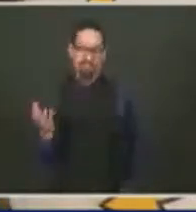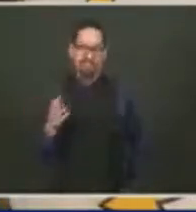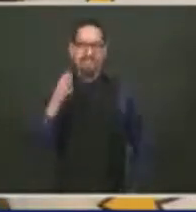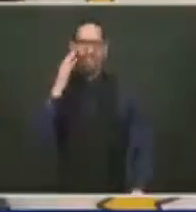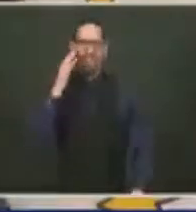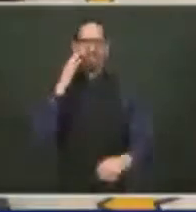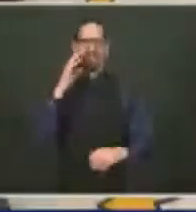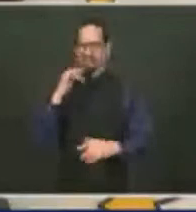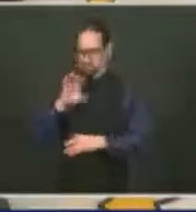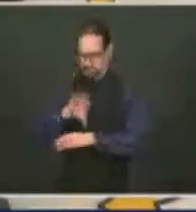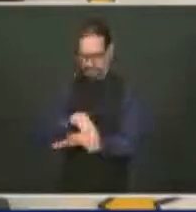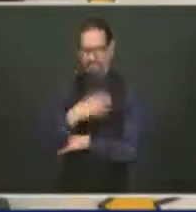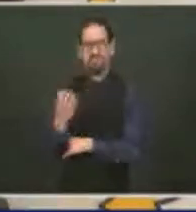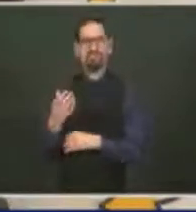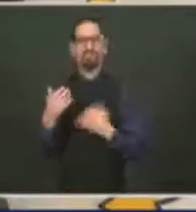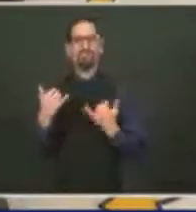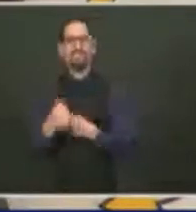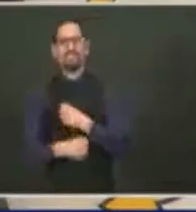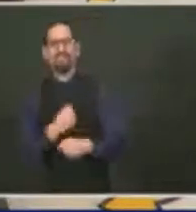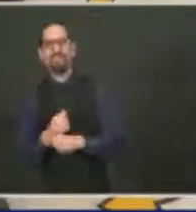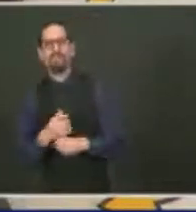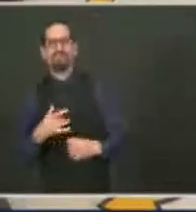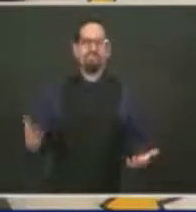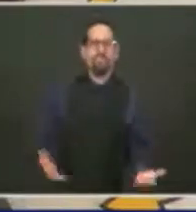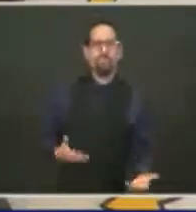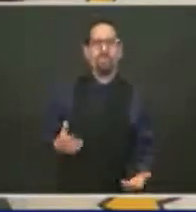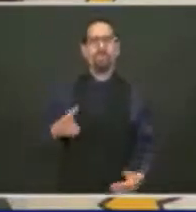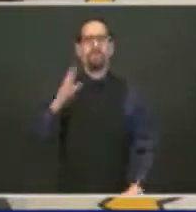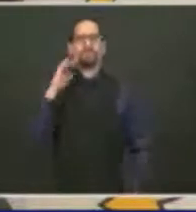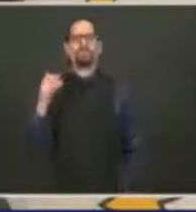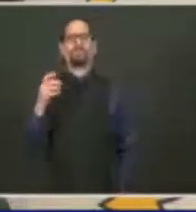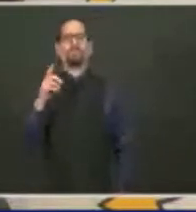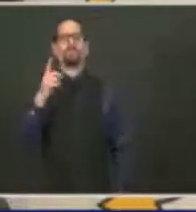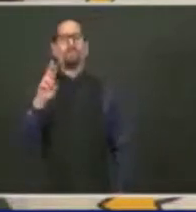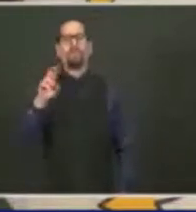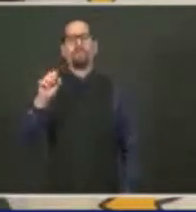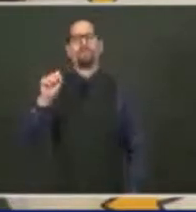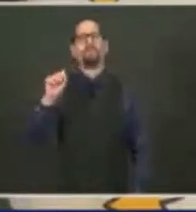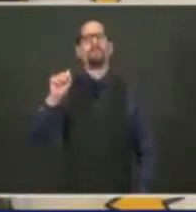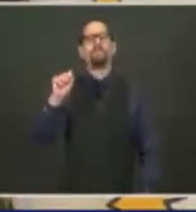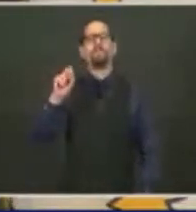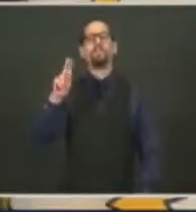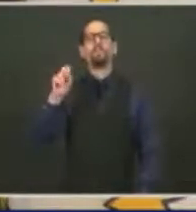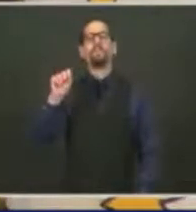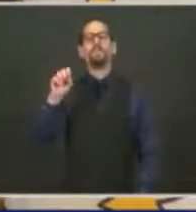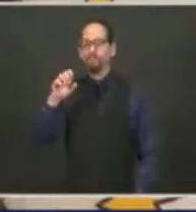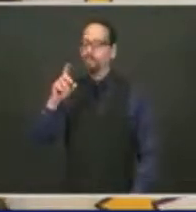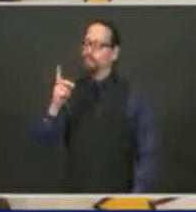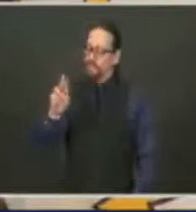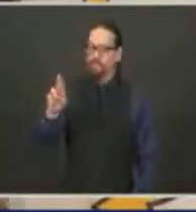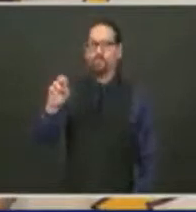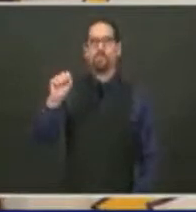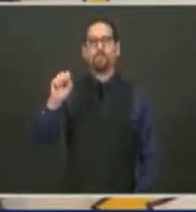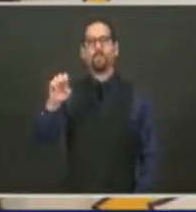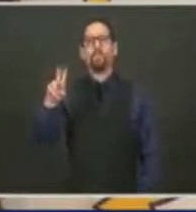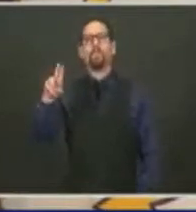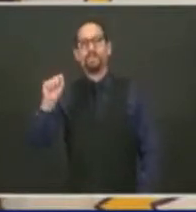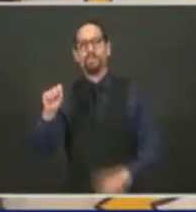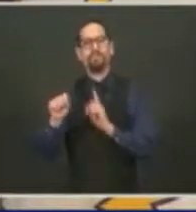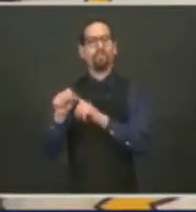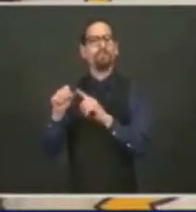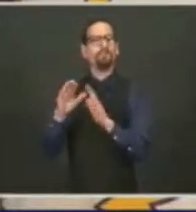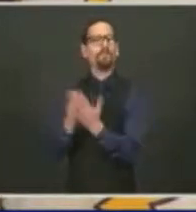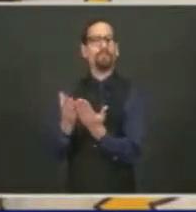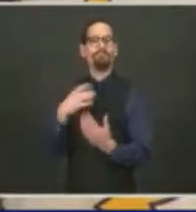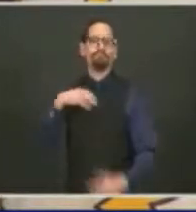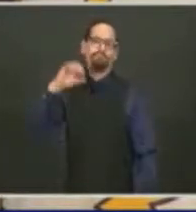inspired as a kid by a Dr. Seuss book. I think you know where I'm going with this, my friends. How the Grinch Stole Christmas, right? And I just want to read you a couple lines